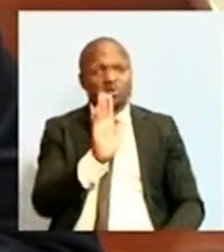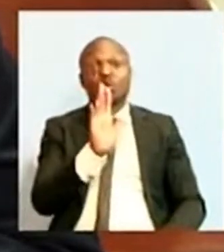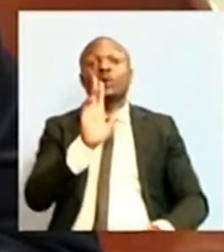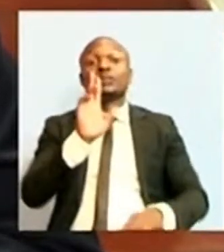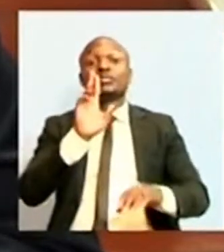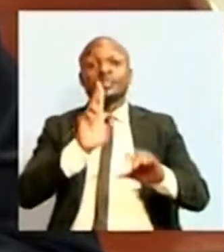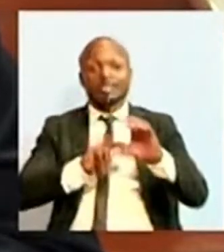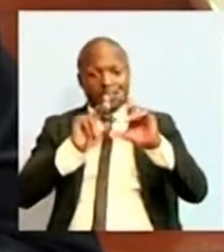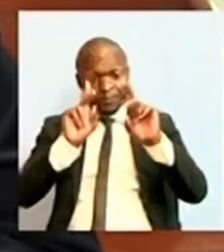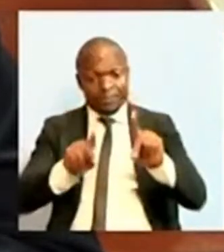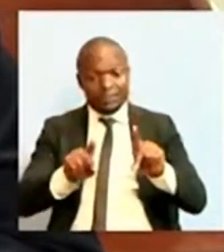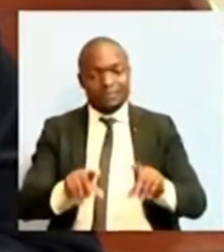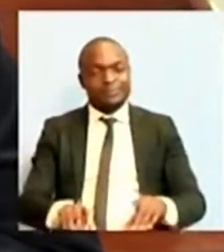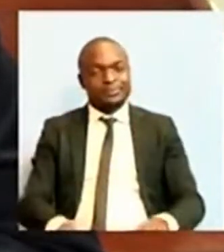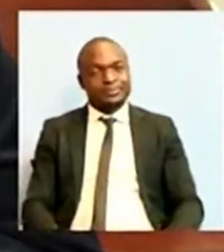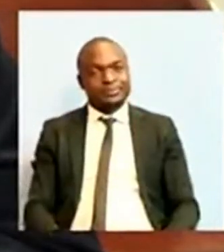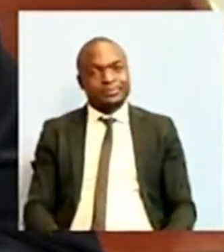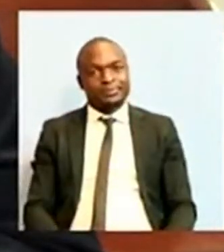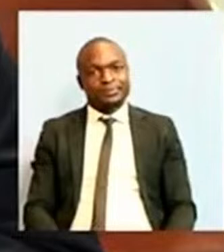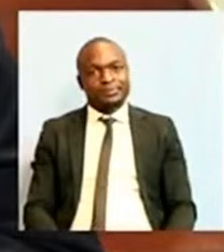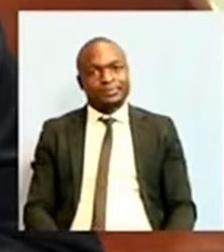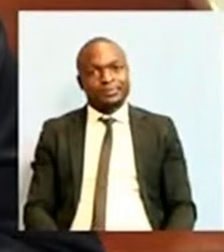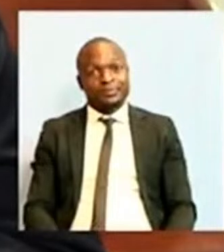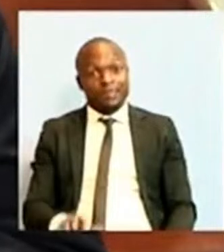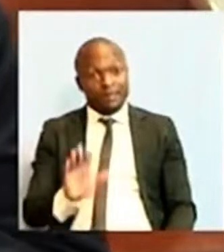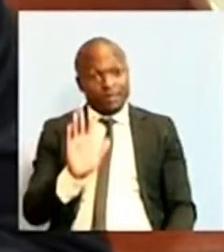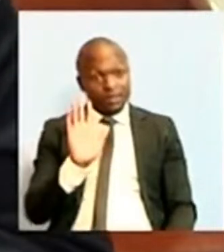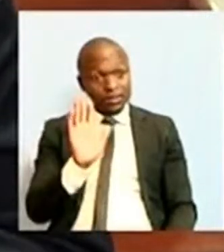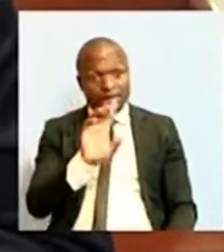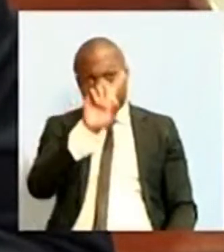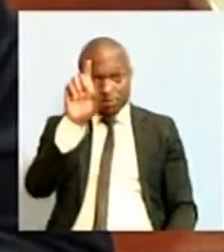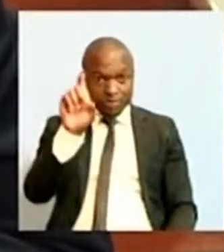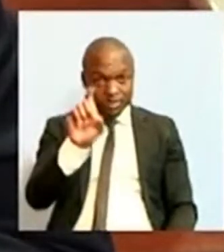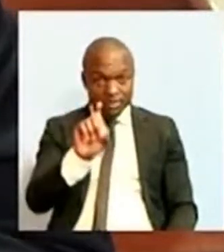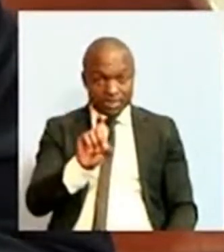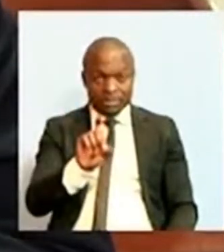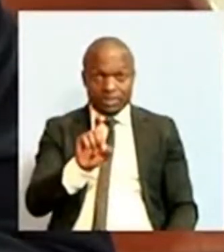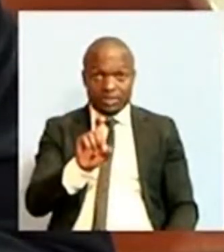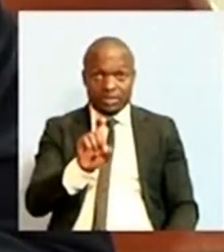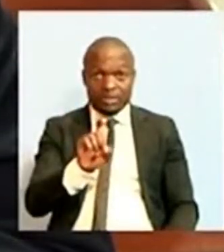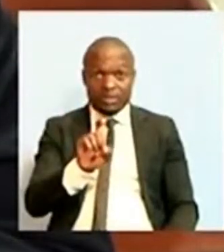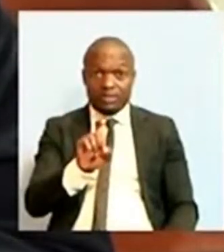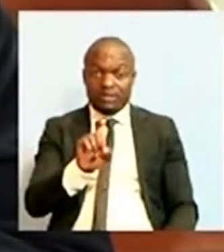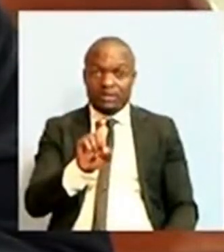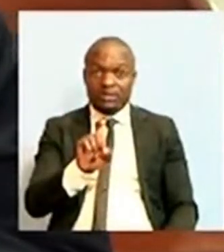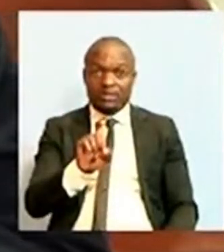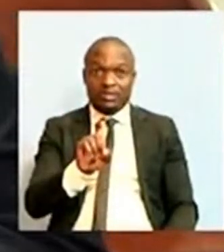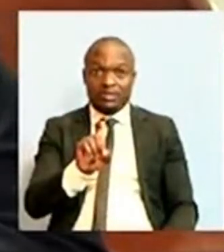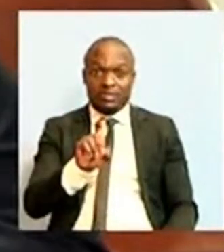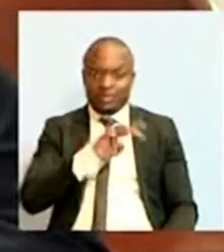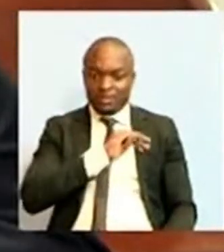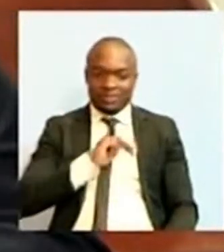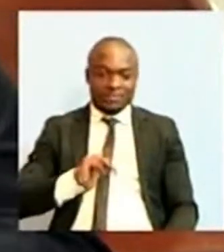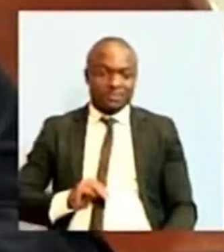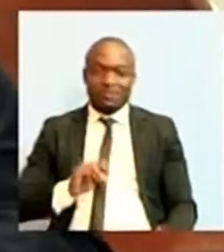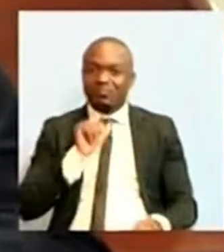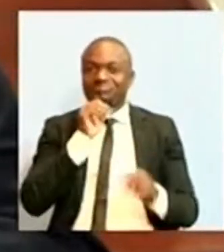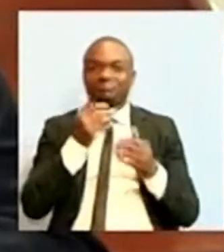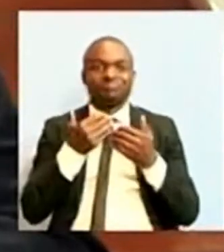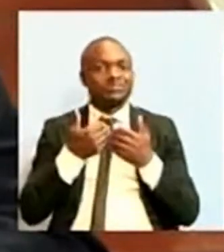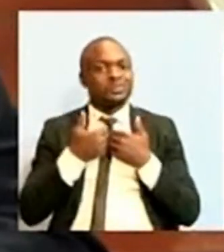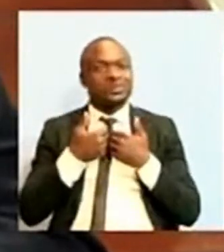chairperson. Your question, Honorable Member? I have no question since they